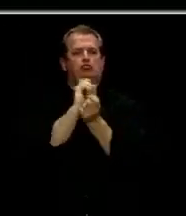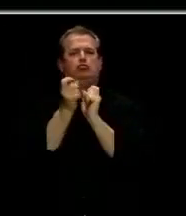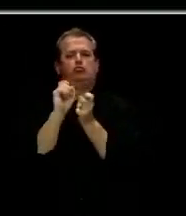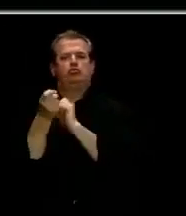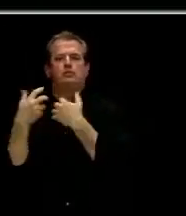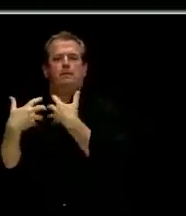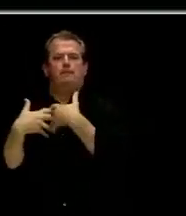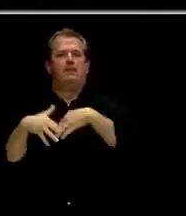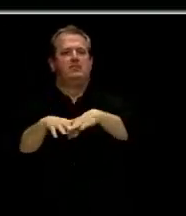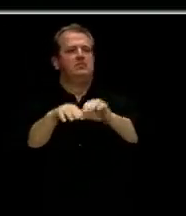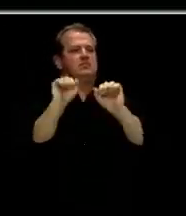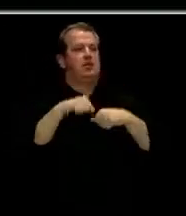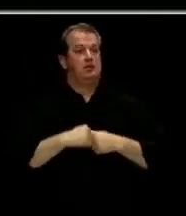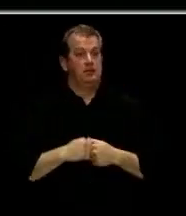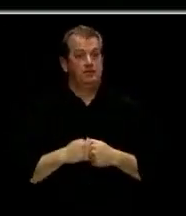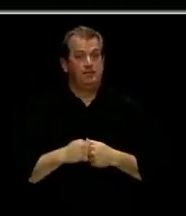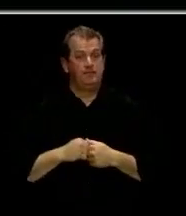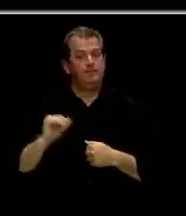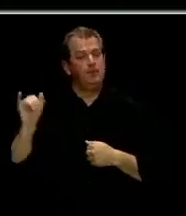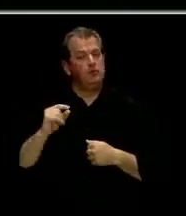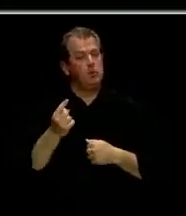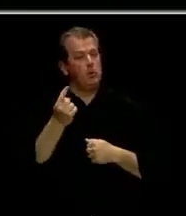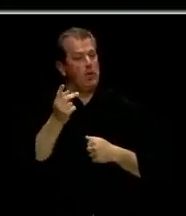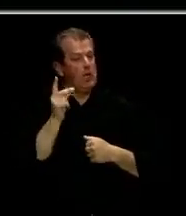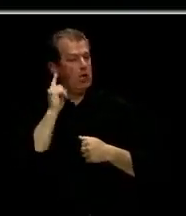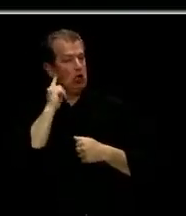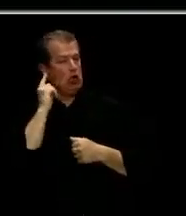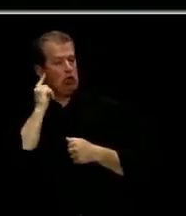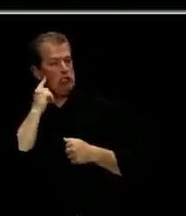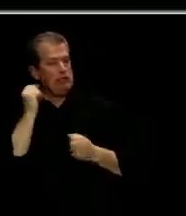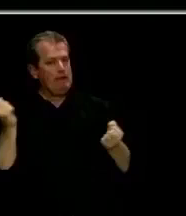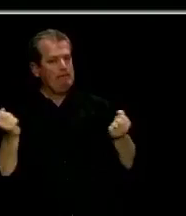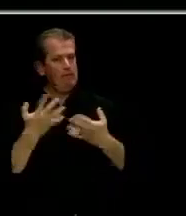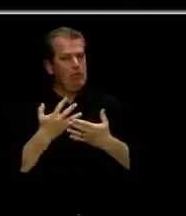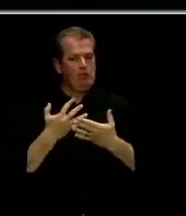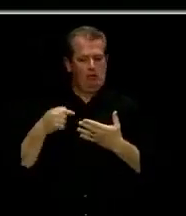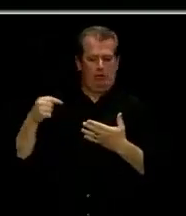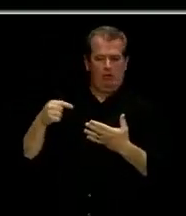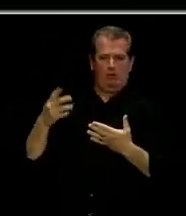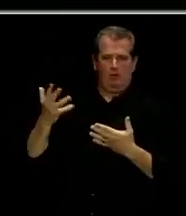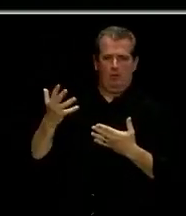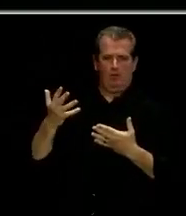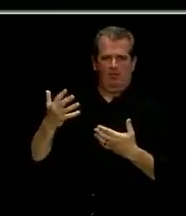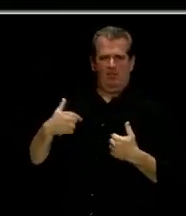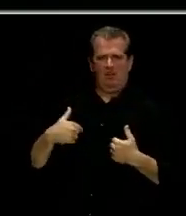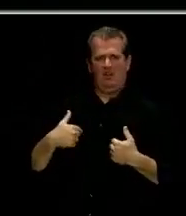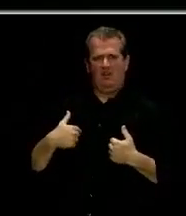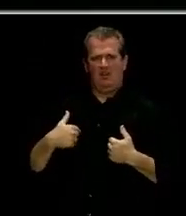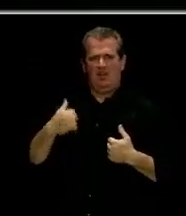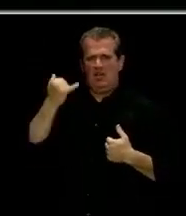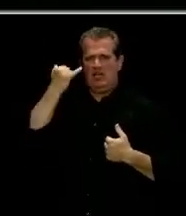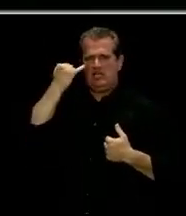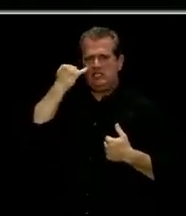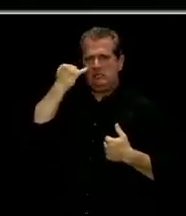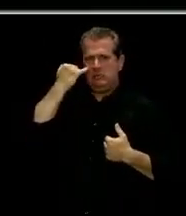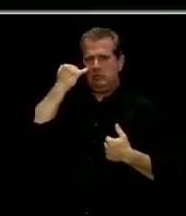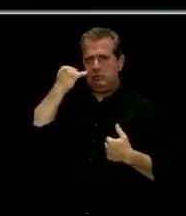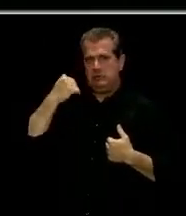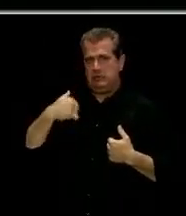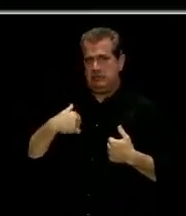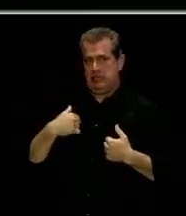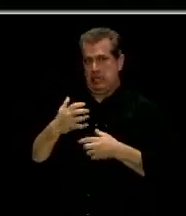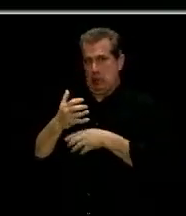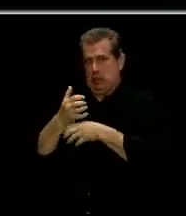Now, I also want to address one of the biggest fears that I've heard, and that is, what's going to happen to me if I'm the recipient, or